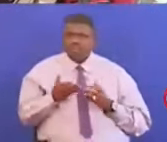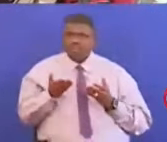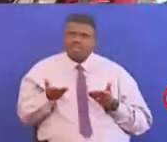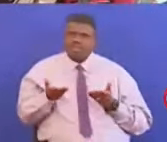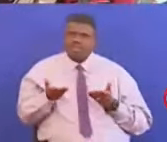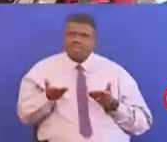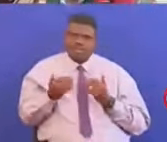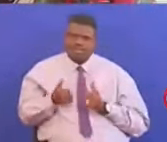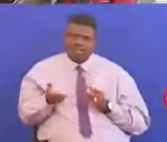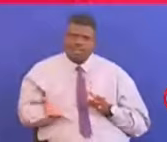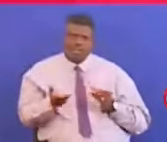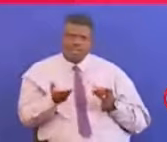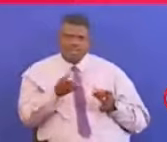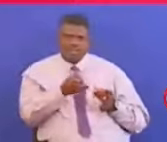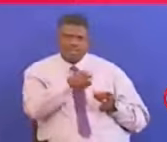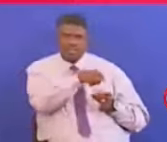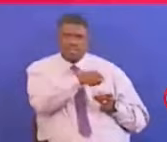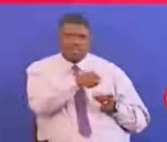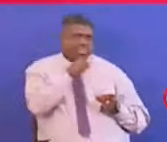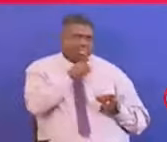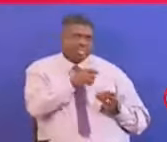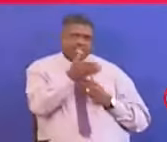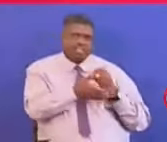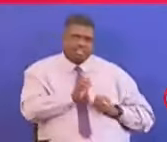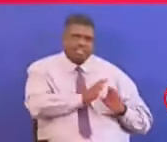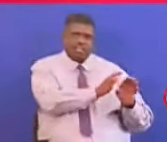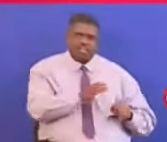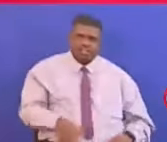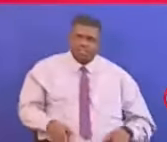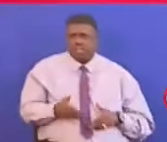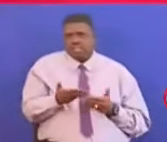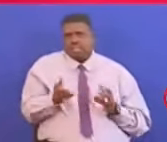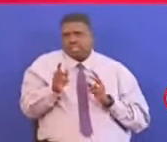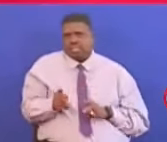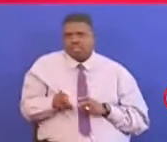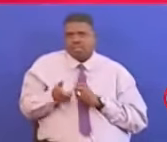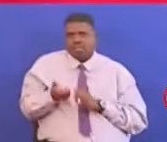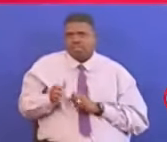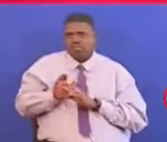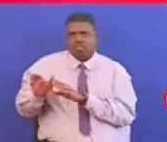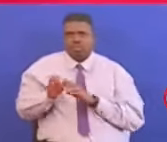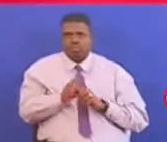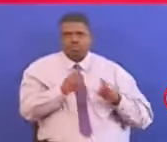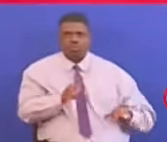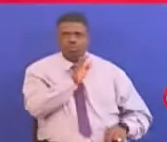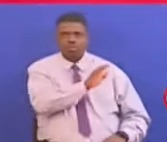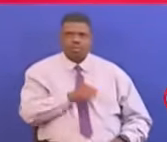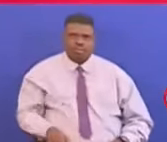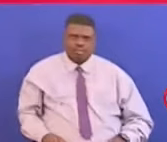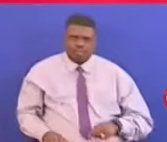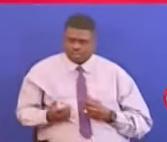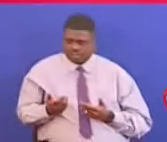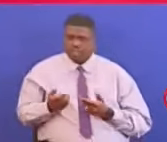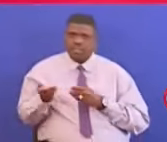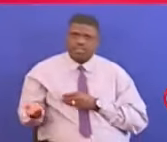the potentials that each partner has despite their challenges and despite their differences? So I will advocate for inclusive